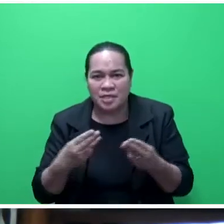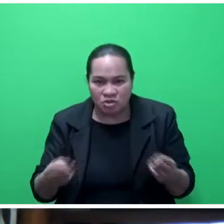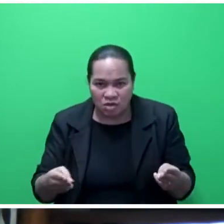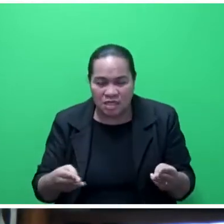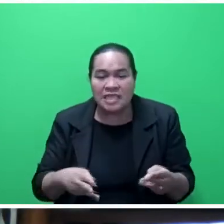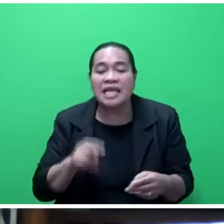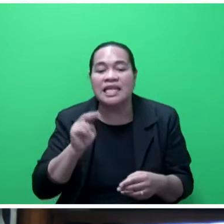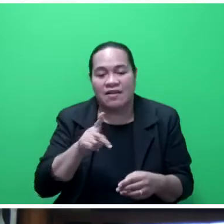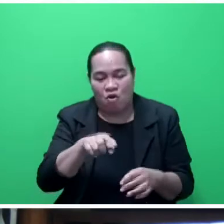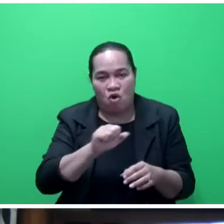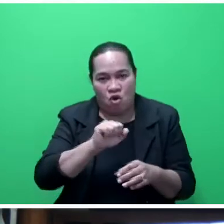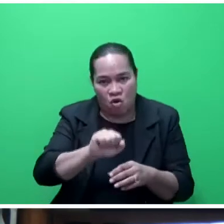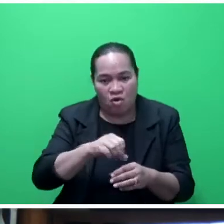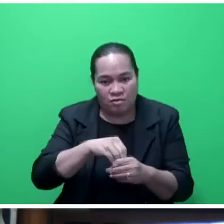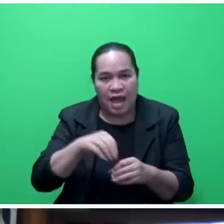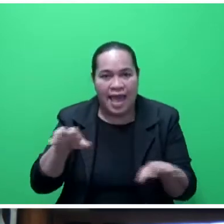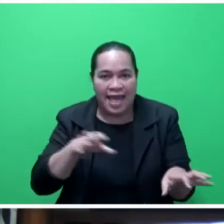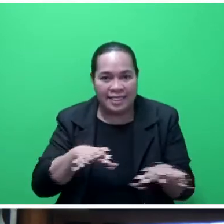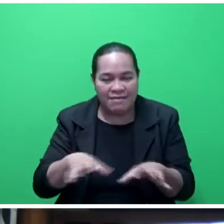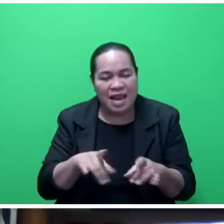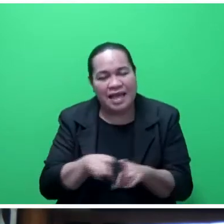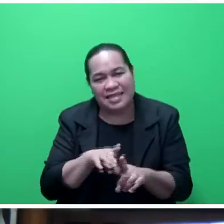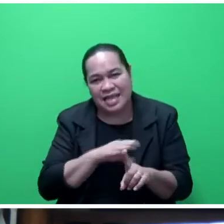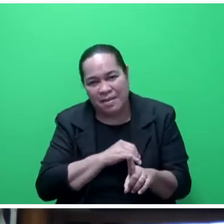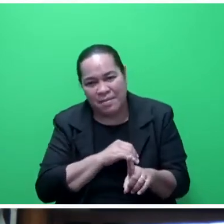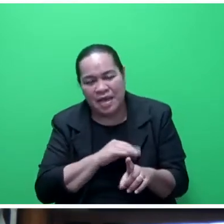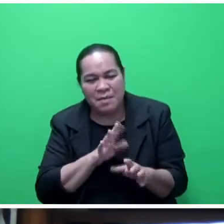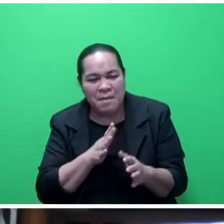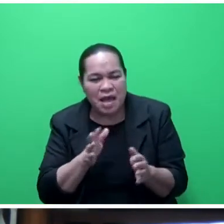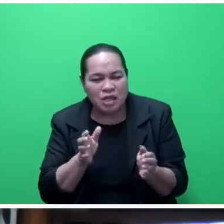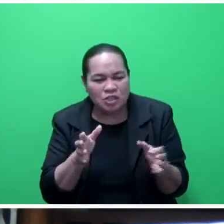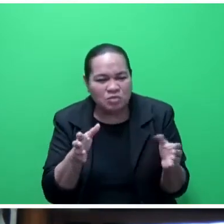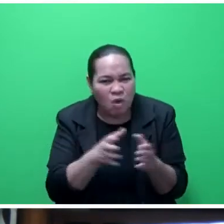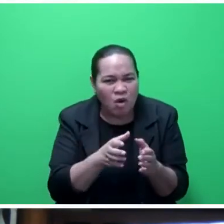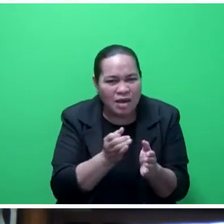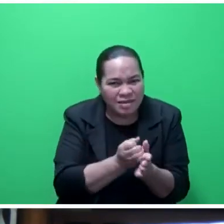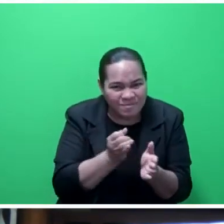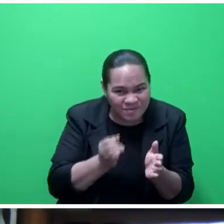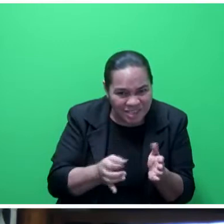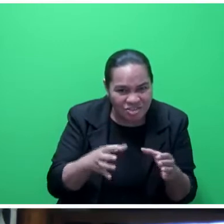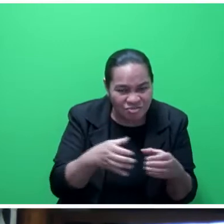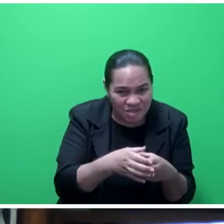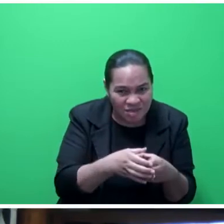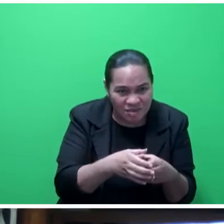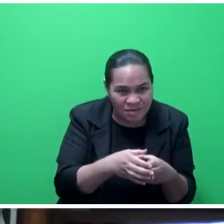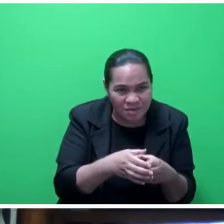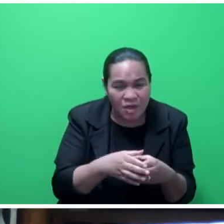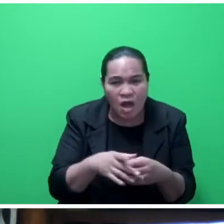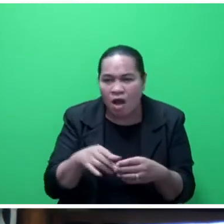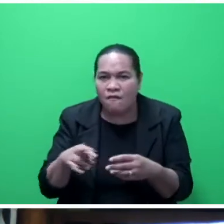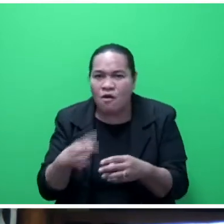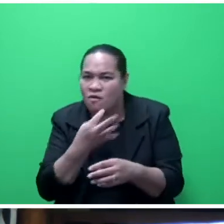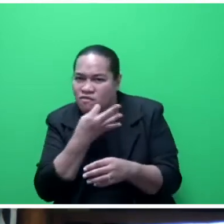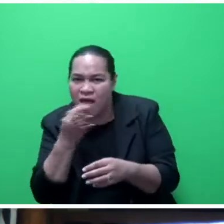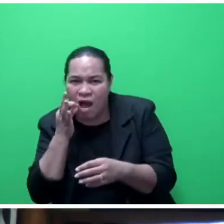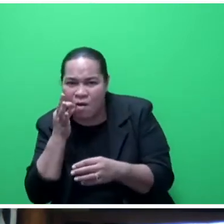the activity that they're engaged in, whether they're engaged in a small cottage industry, whether they're engaged in nursery, so we